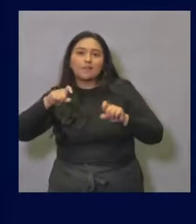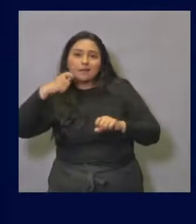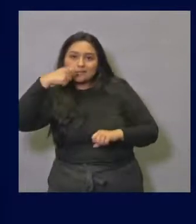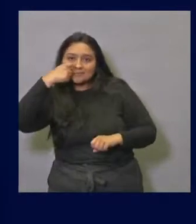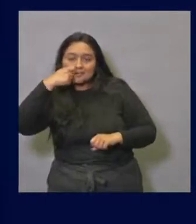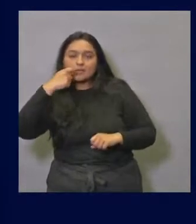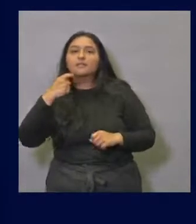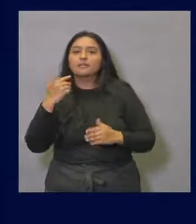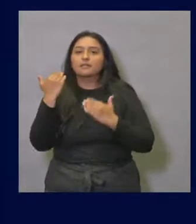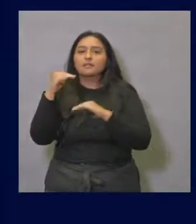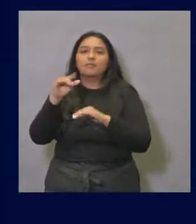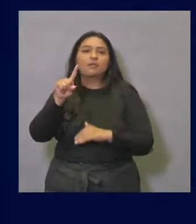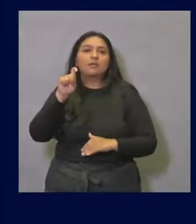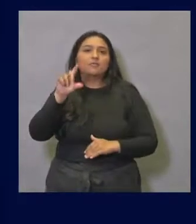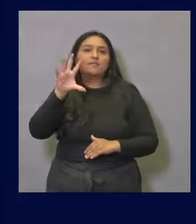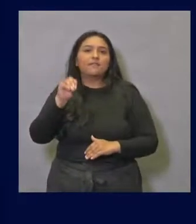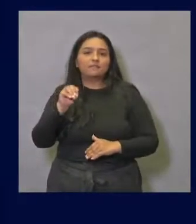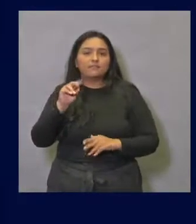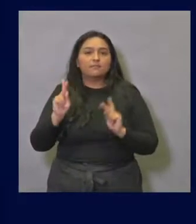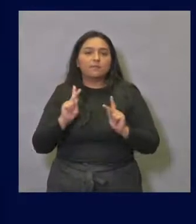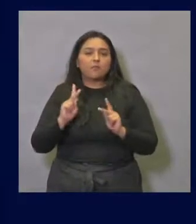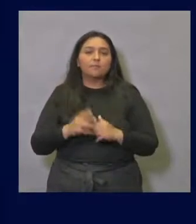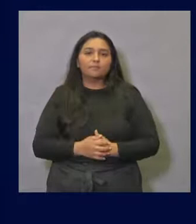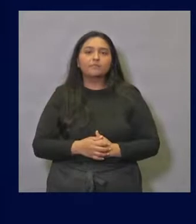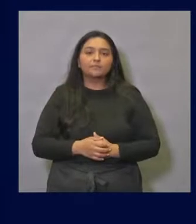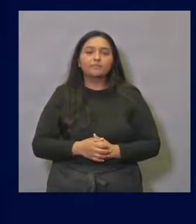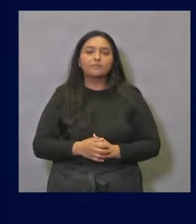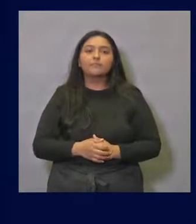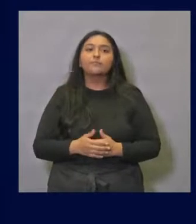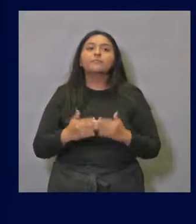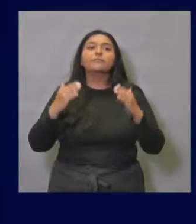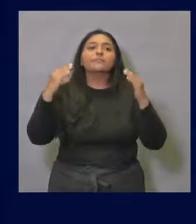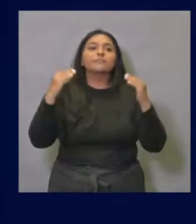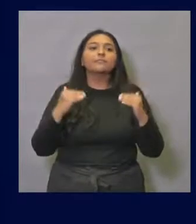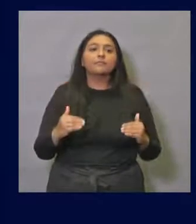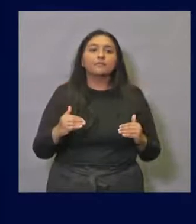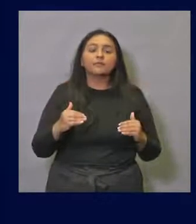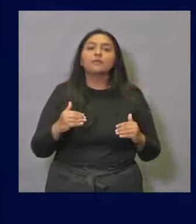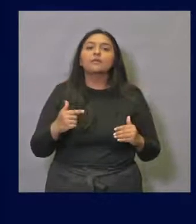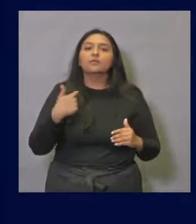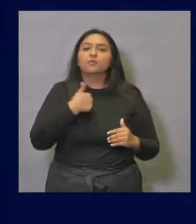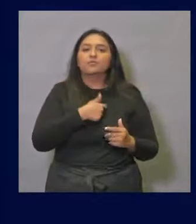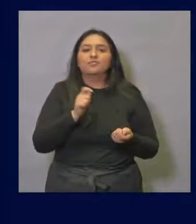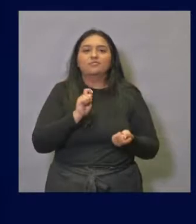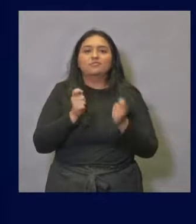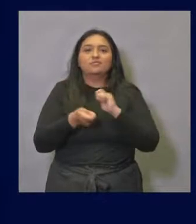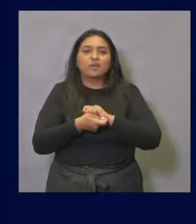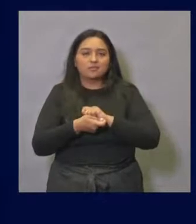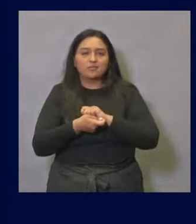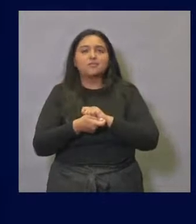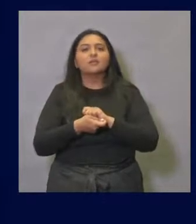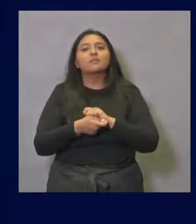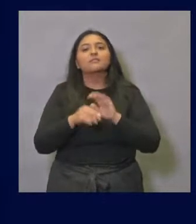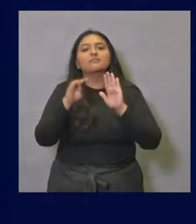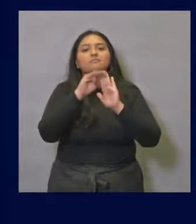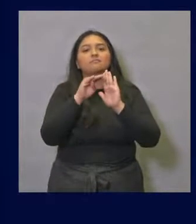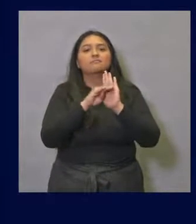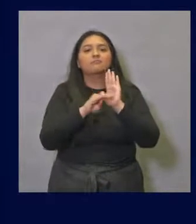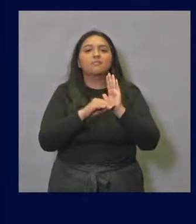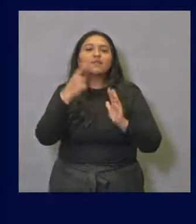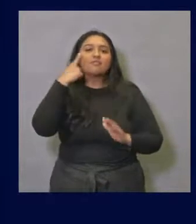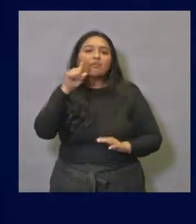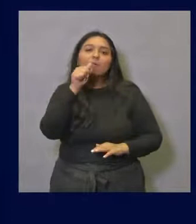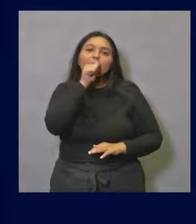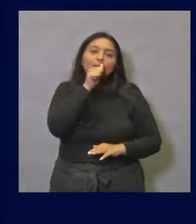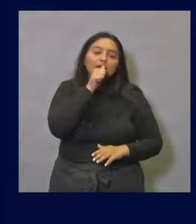guests. Next slide. We're also modifying the protocols for what we call private, social, or informal gatherings. These